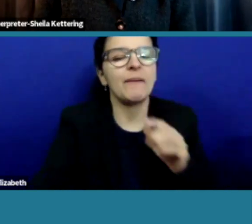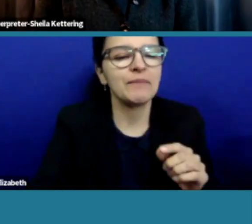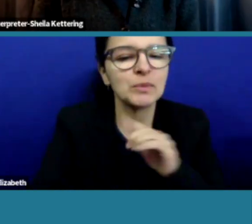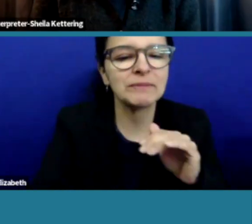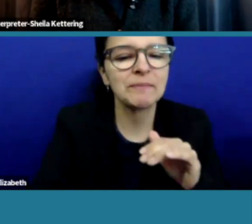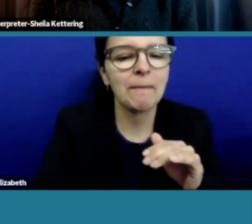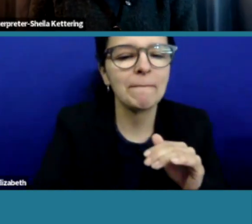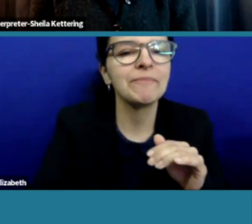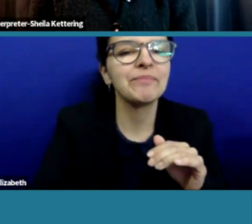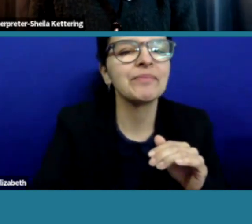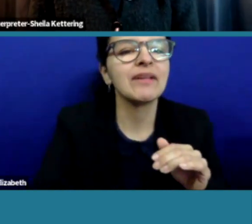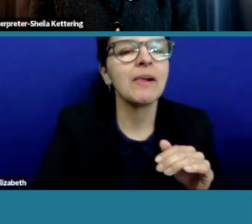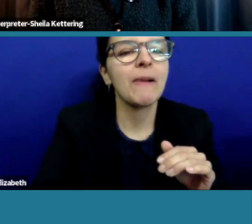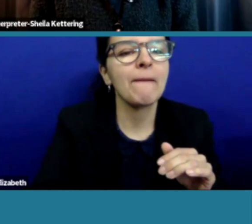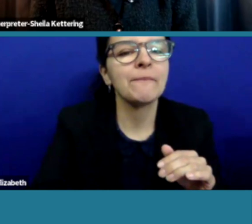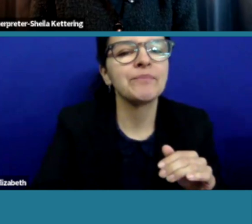this background.